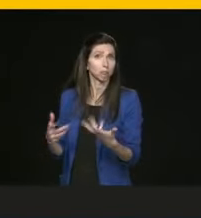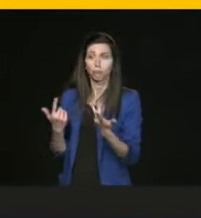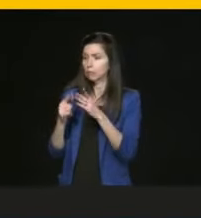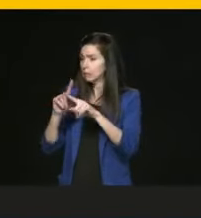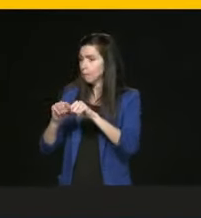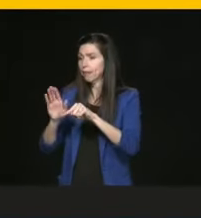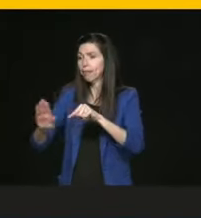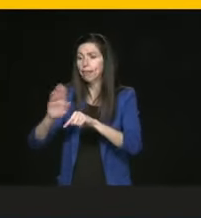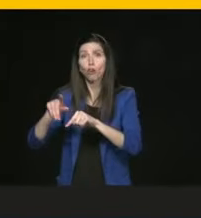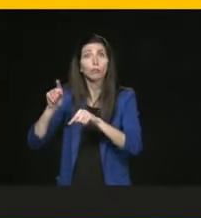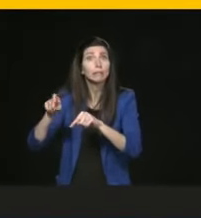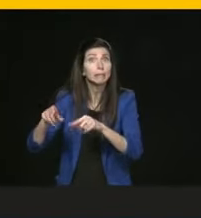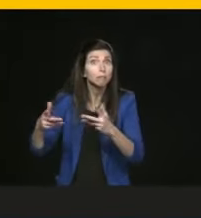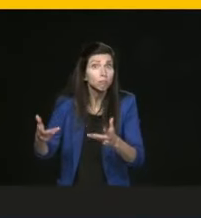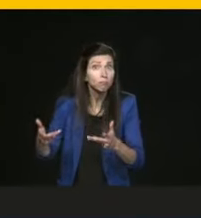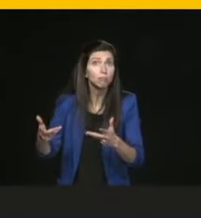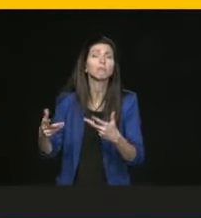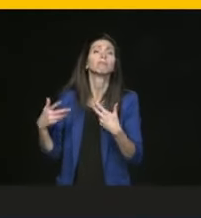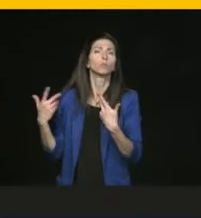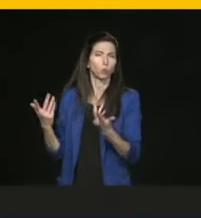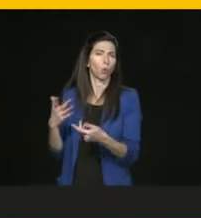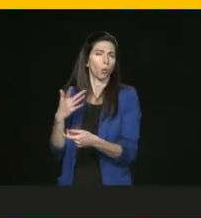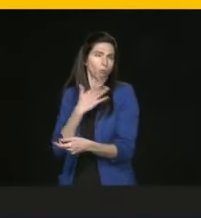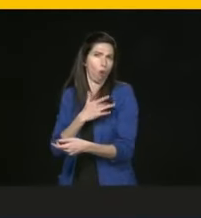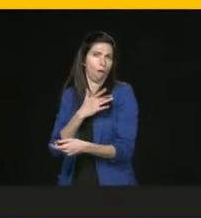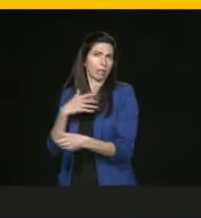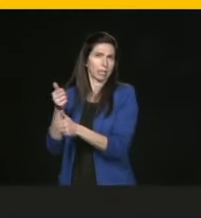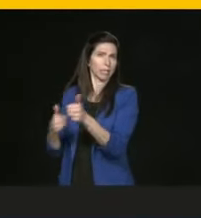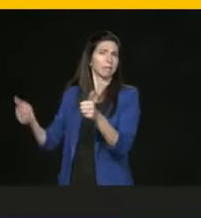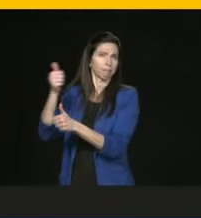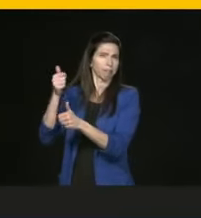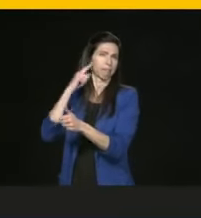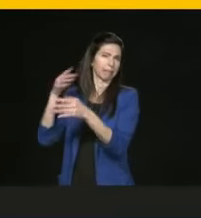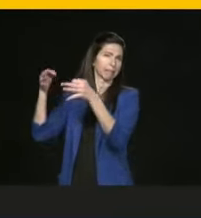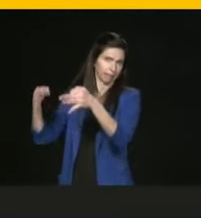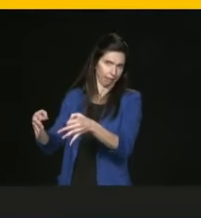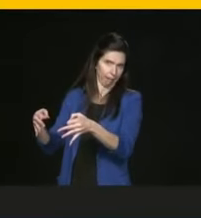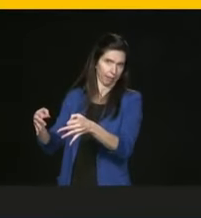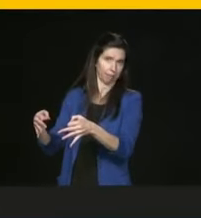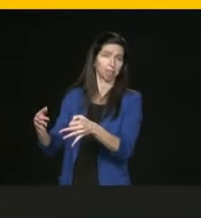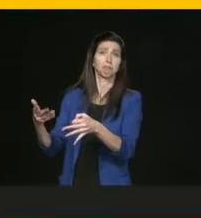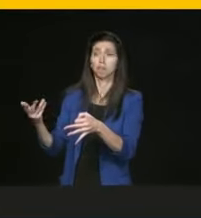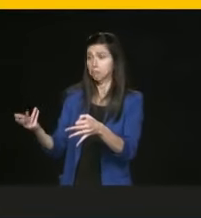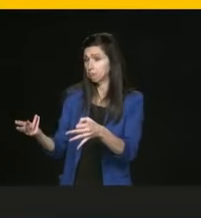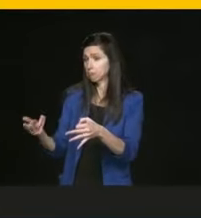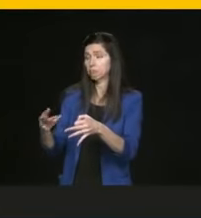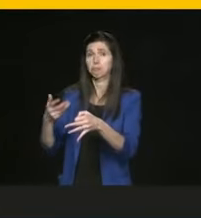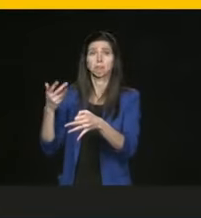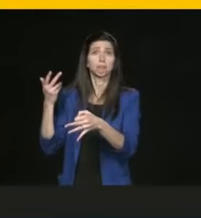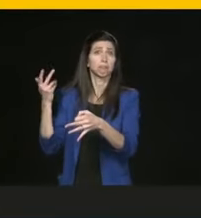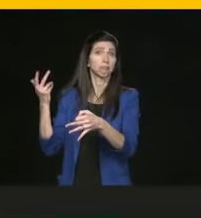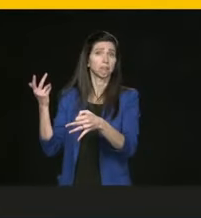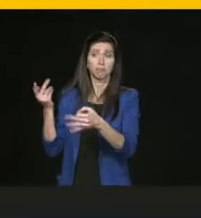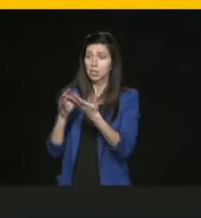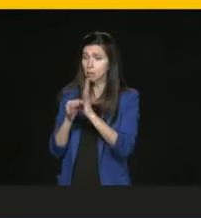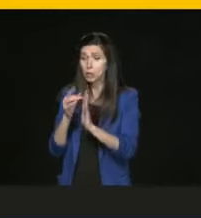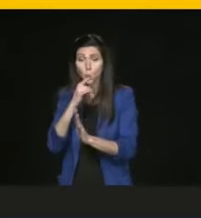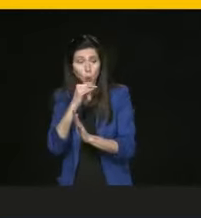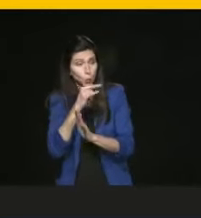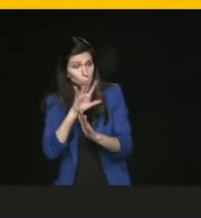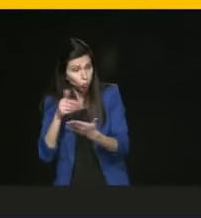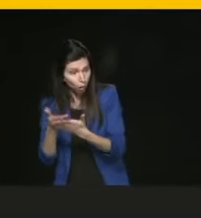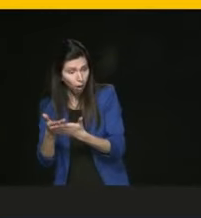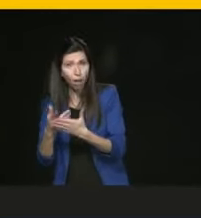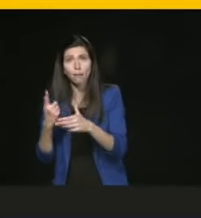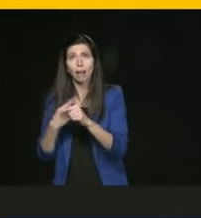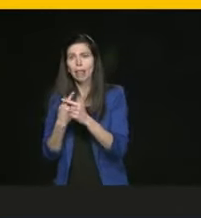what responsibilities these armed forces members will have. Thus far, what we've heard from the government